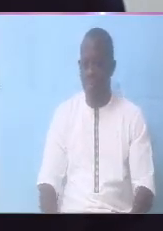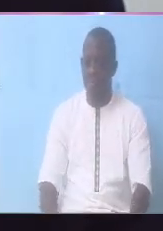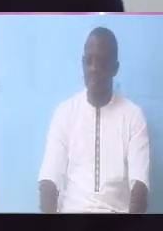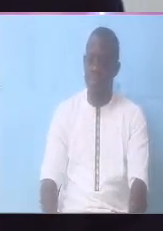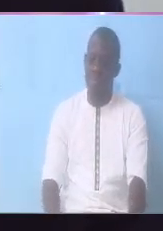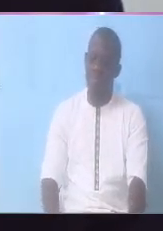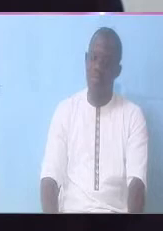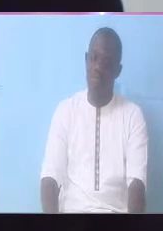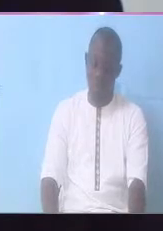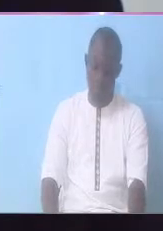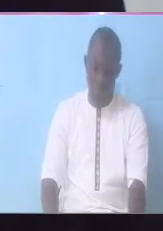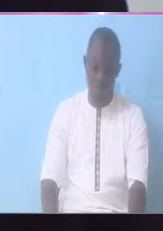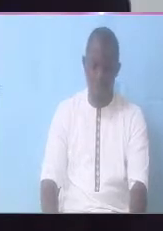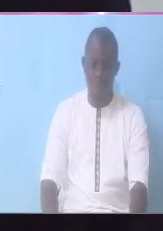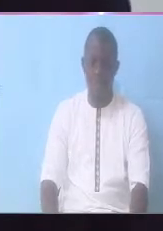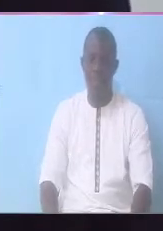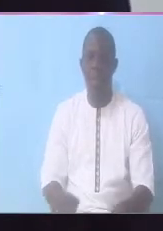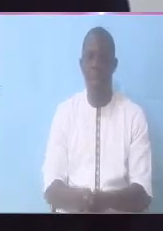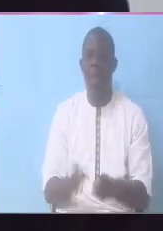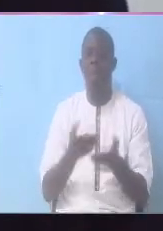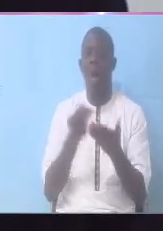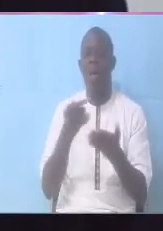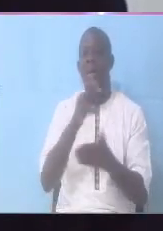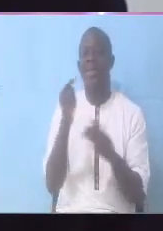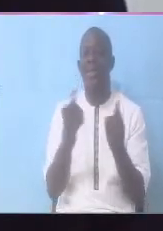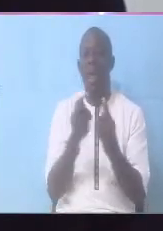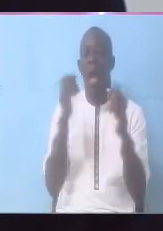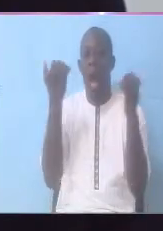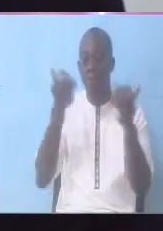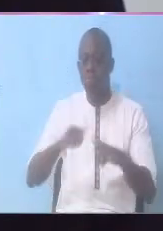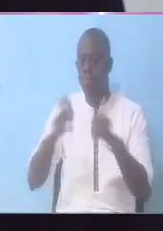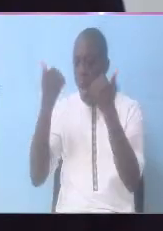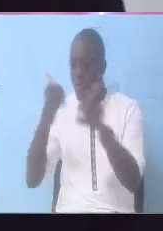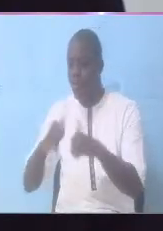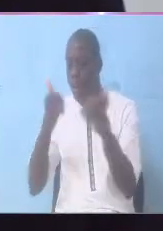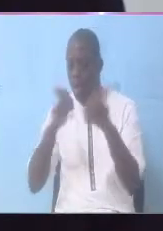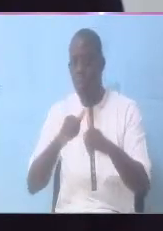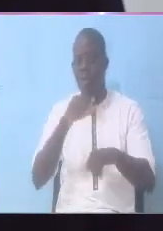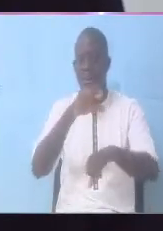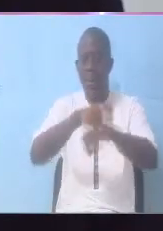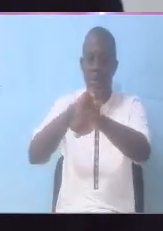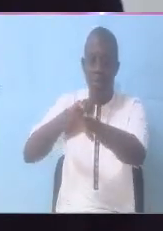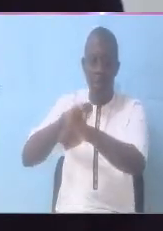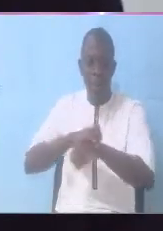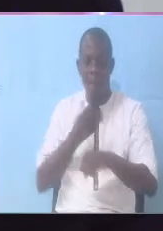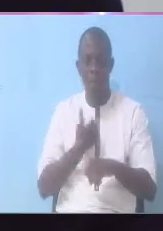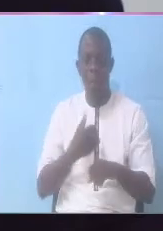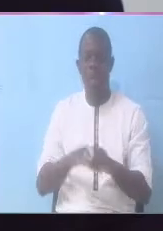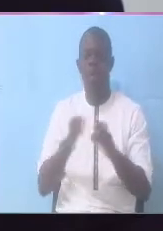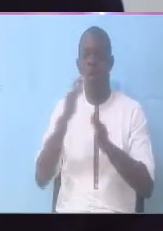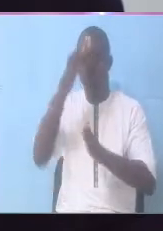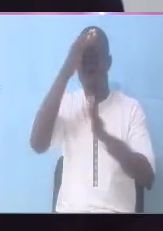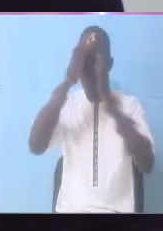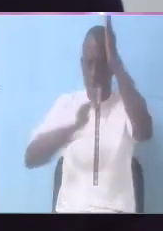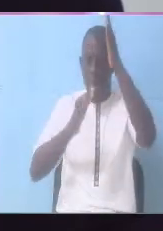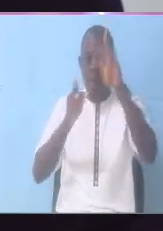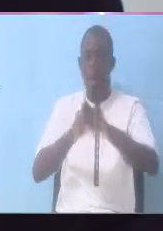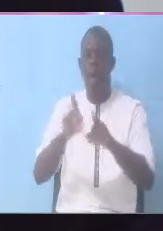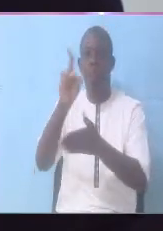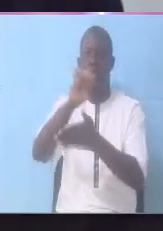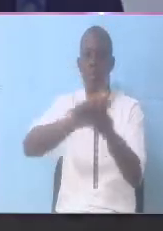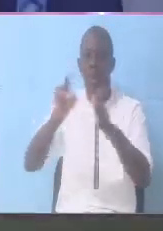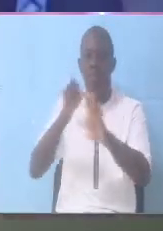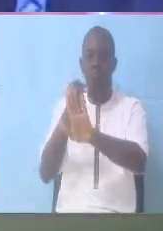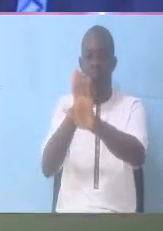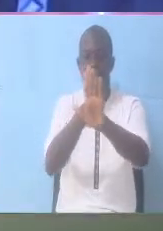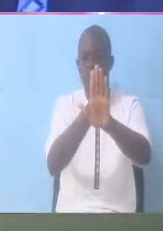Mutale Kasamba. And while this picking up was going on, the soldiers were providing